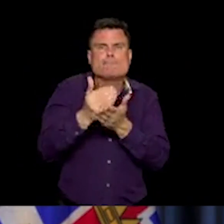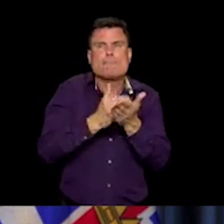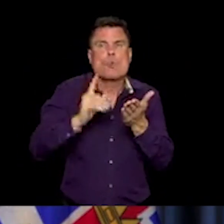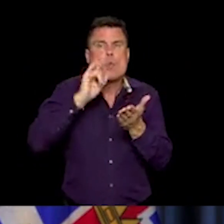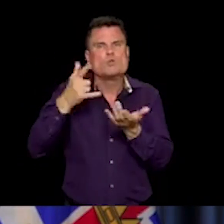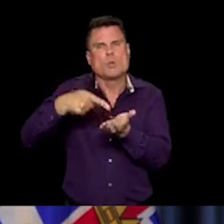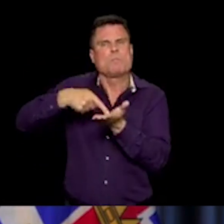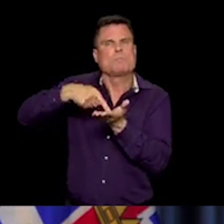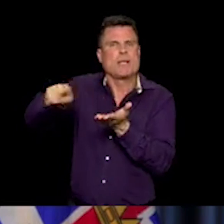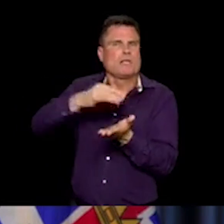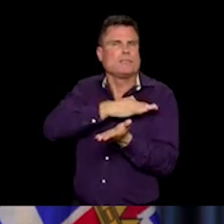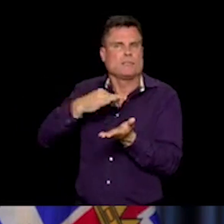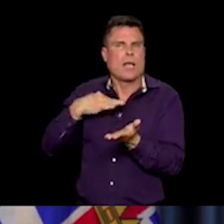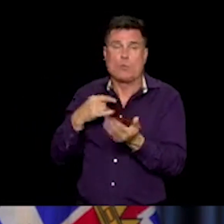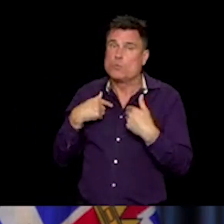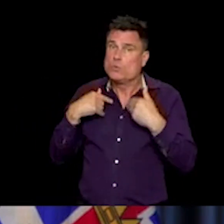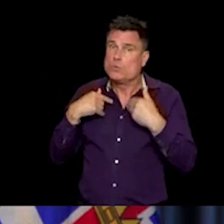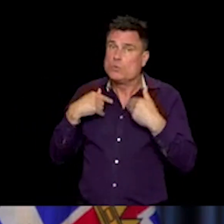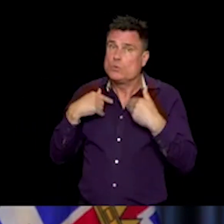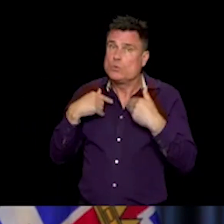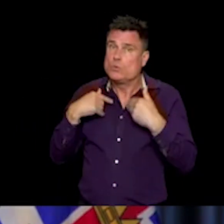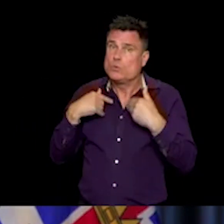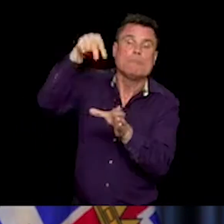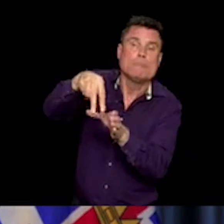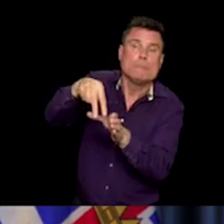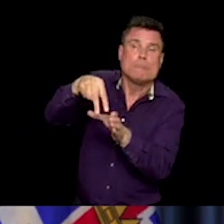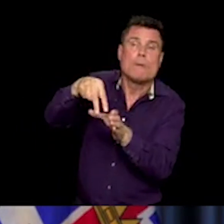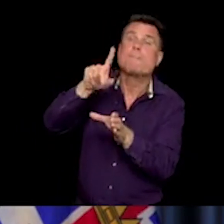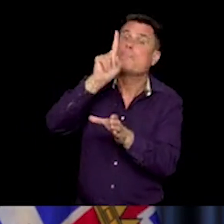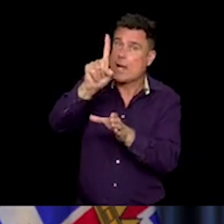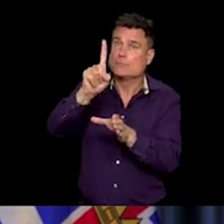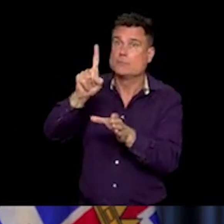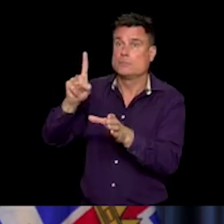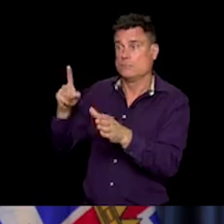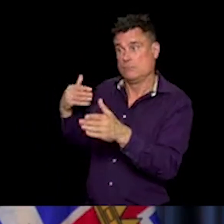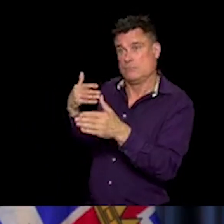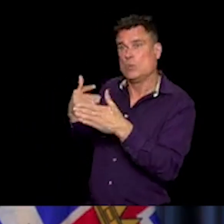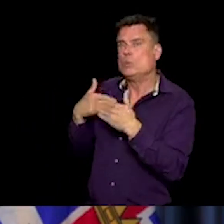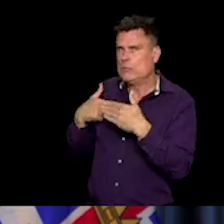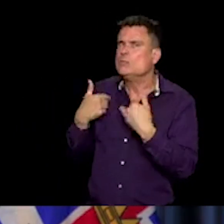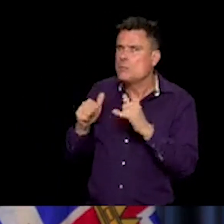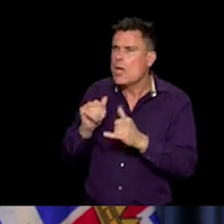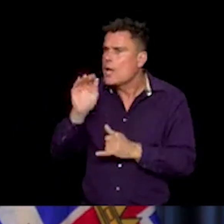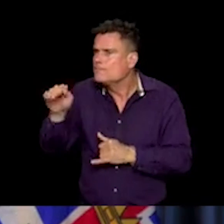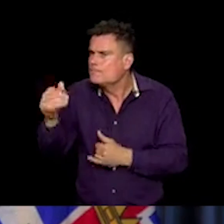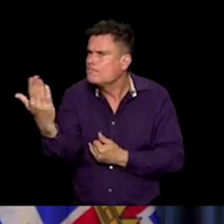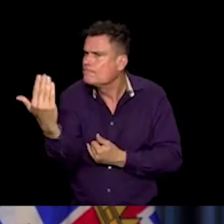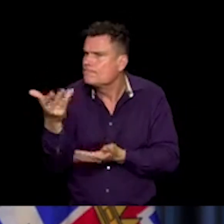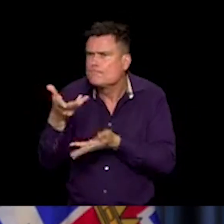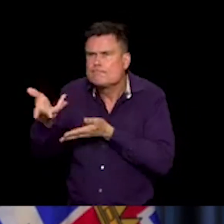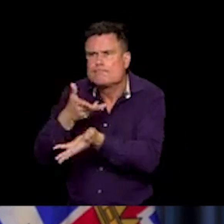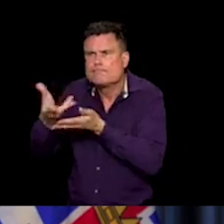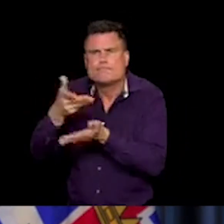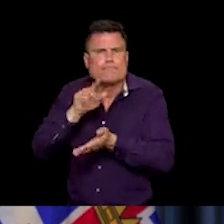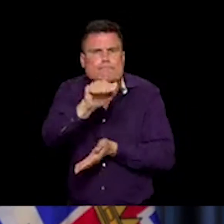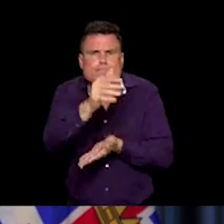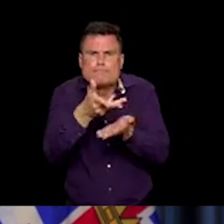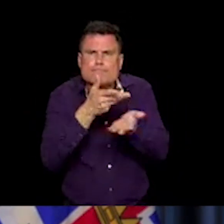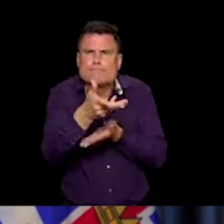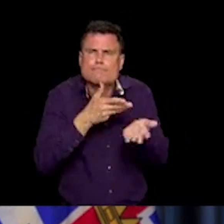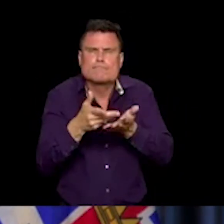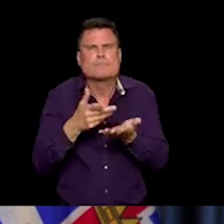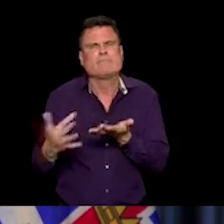detailed information from non-Health Employer Association of BC sites on current compensation. This has been a complex task, as health